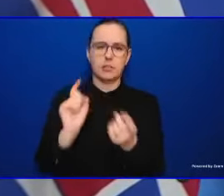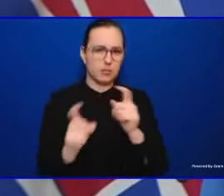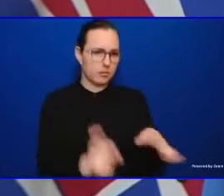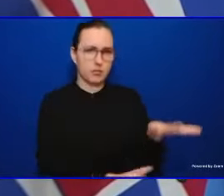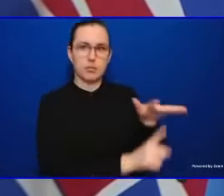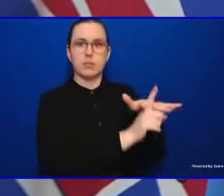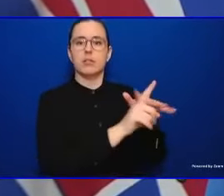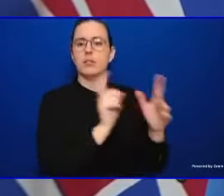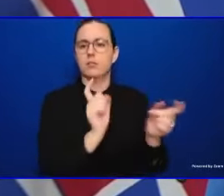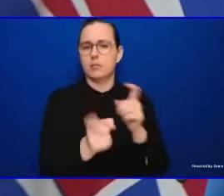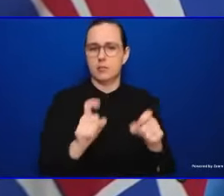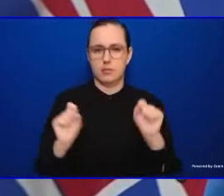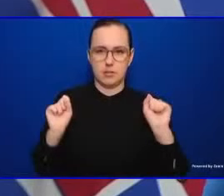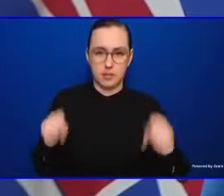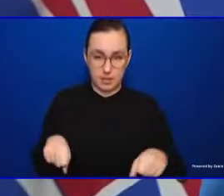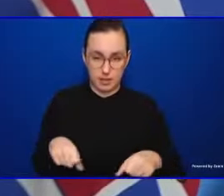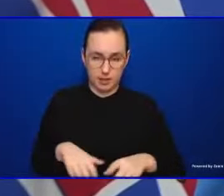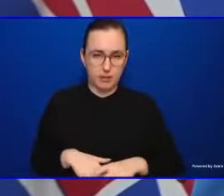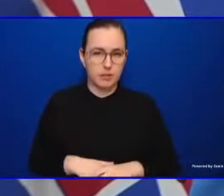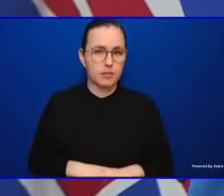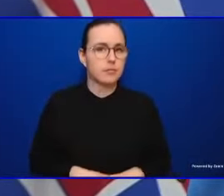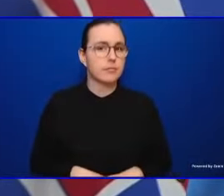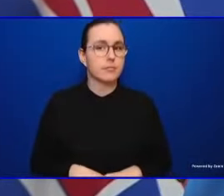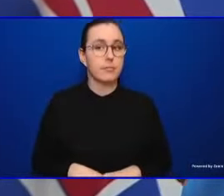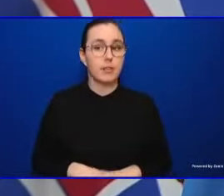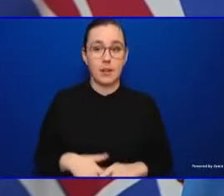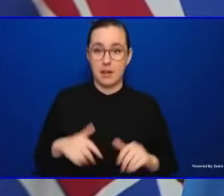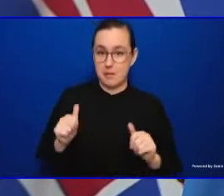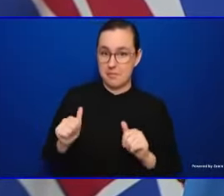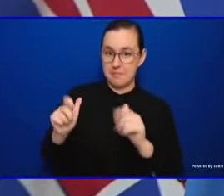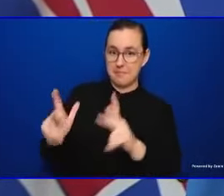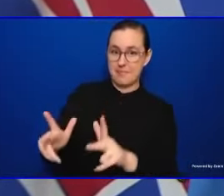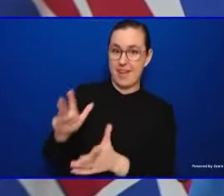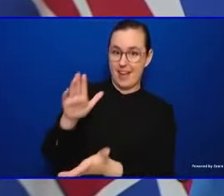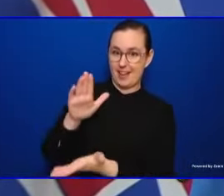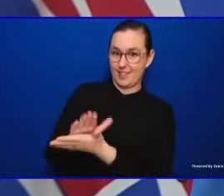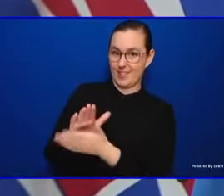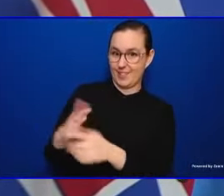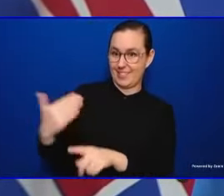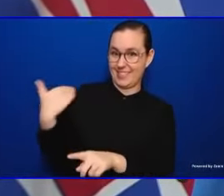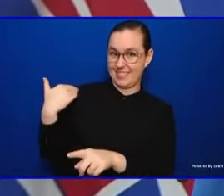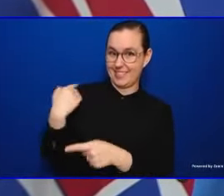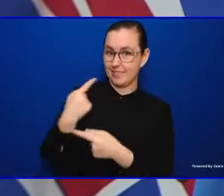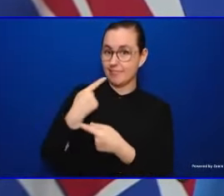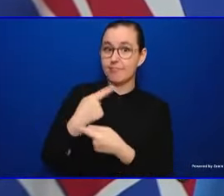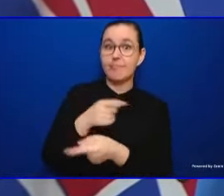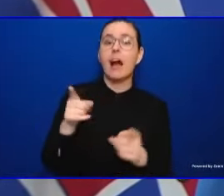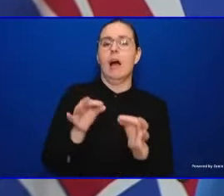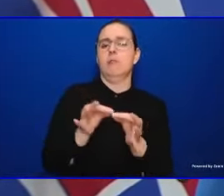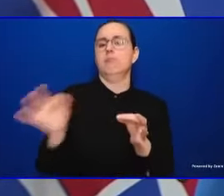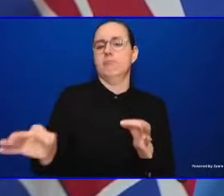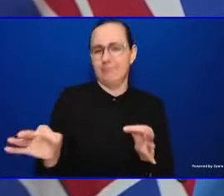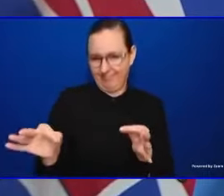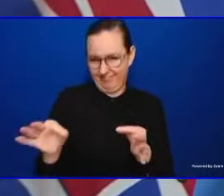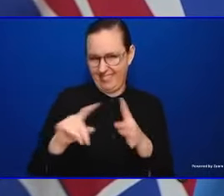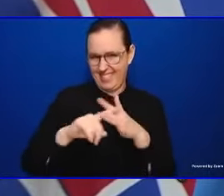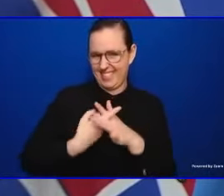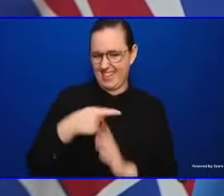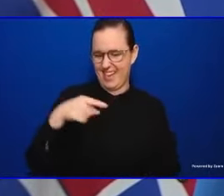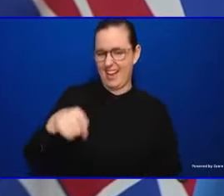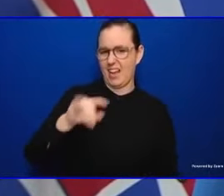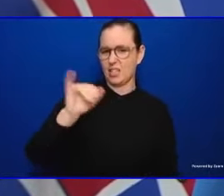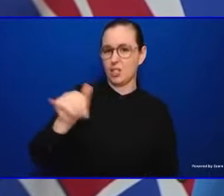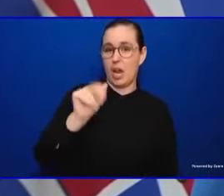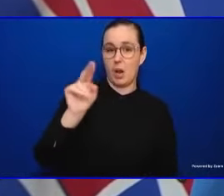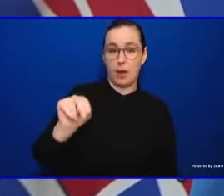was postponed until January 10th. And this has provided time for schools and school districts to adapt